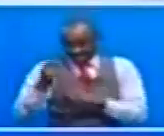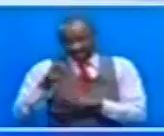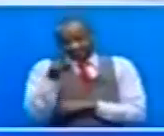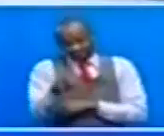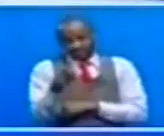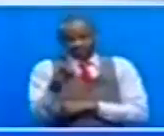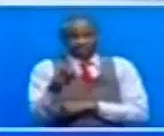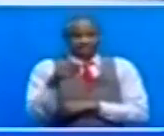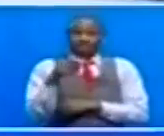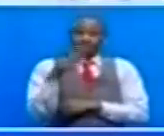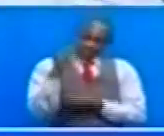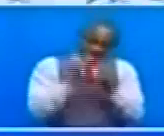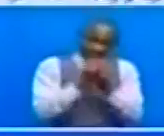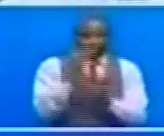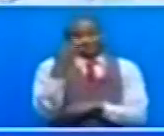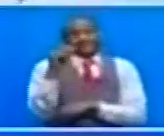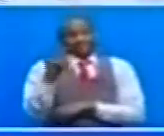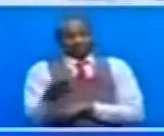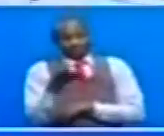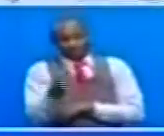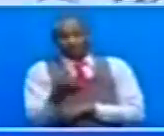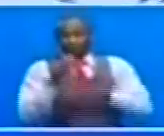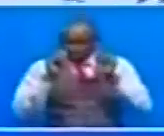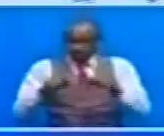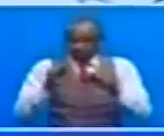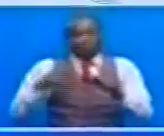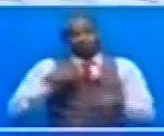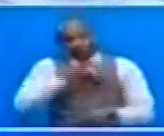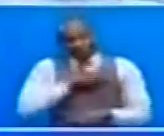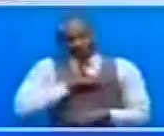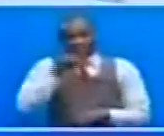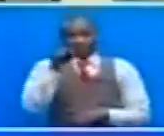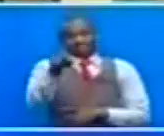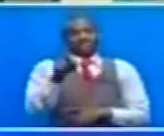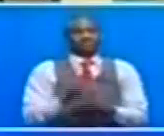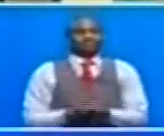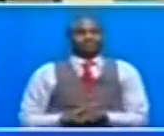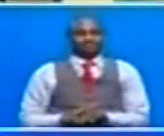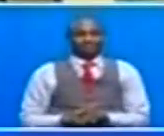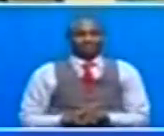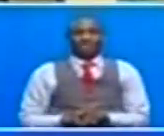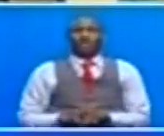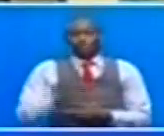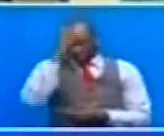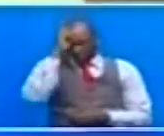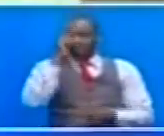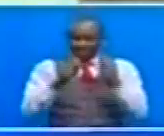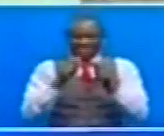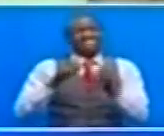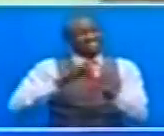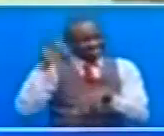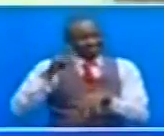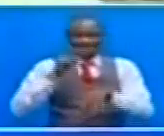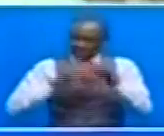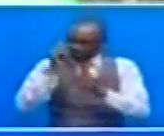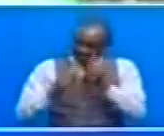between 10 and 30,000 shillings, ensuring he's able to earn money from the venture. Goat milk is very sensitive, so once you milk